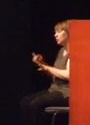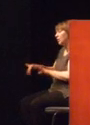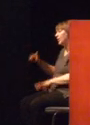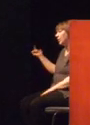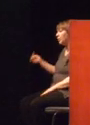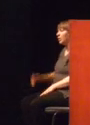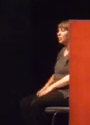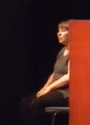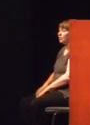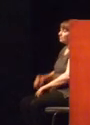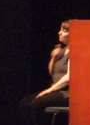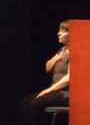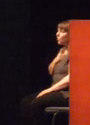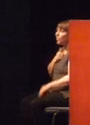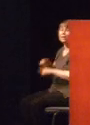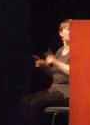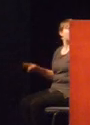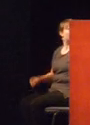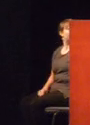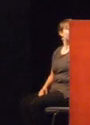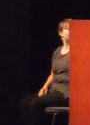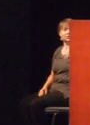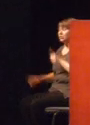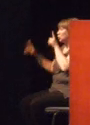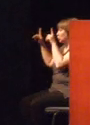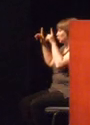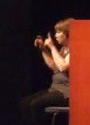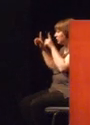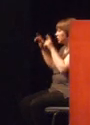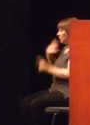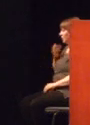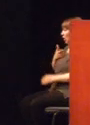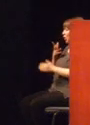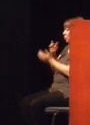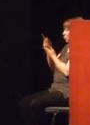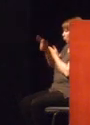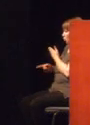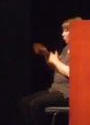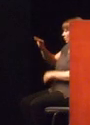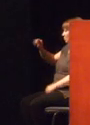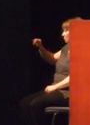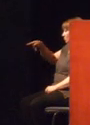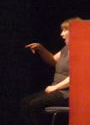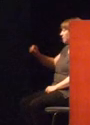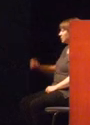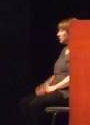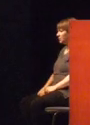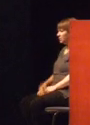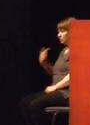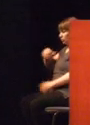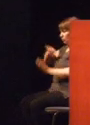sorry. This is a screenshot of one of our program maps. So we're one of the colleges that signed on to